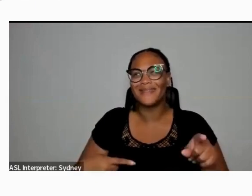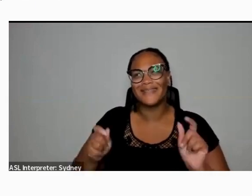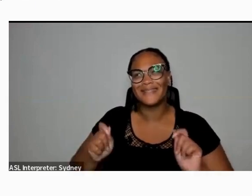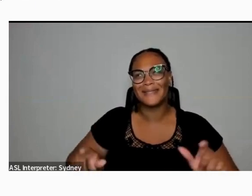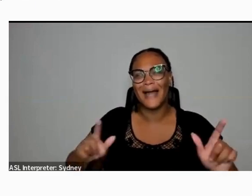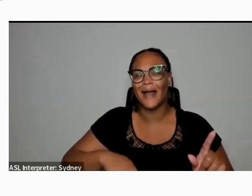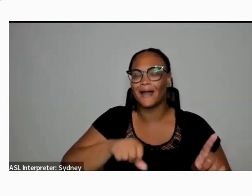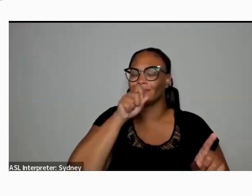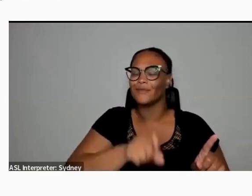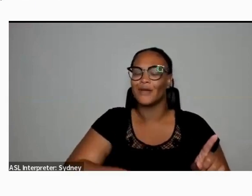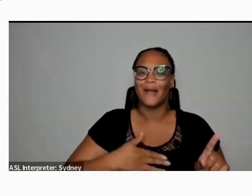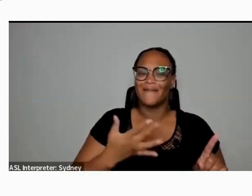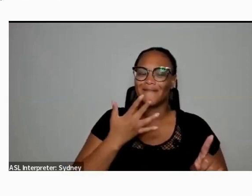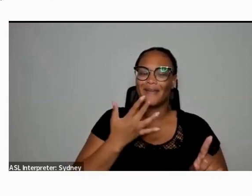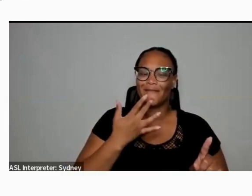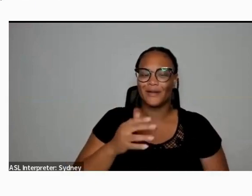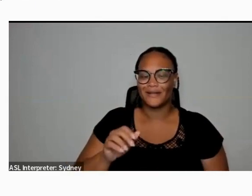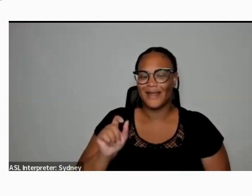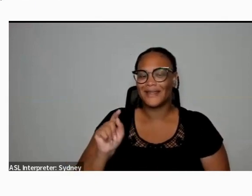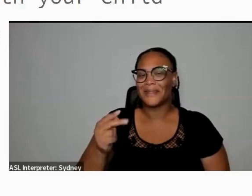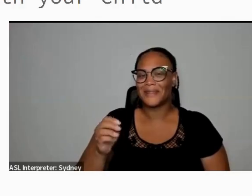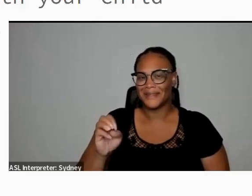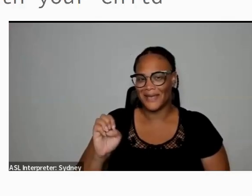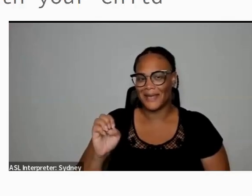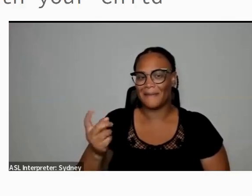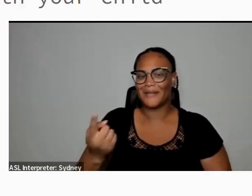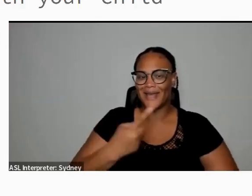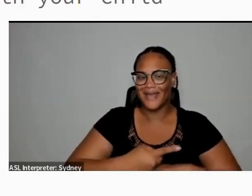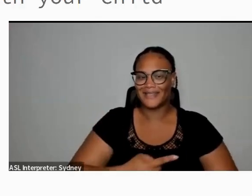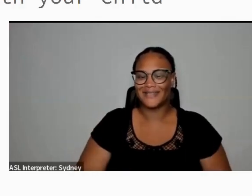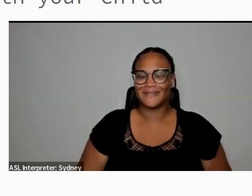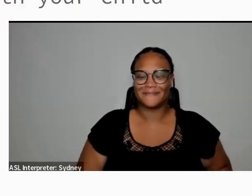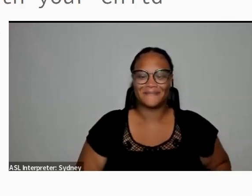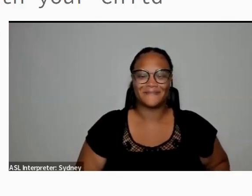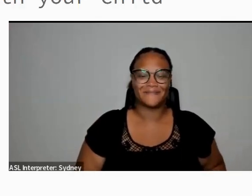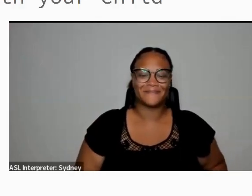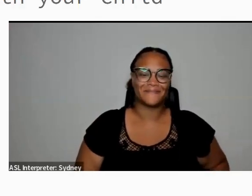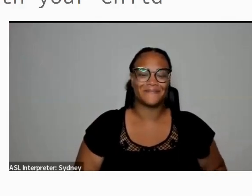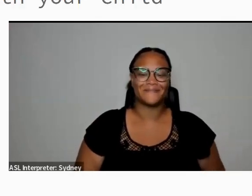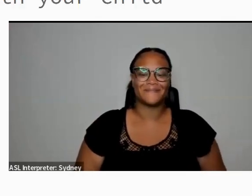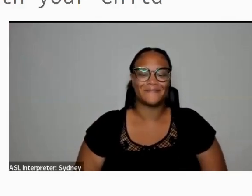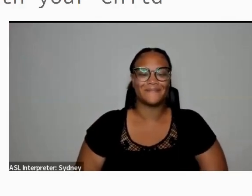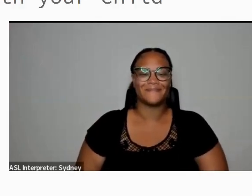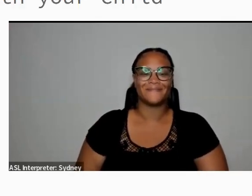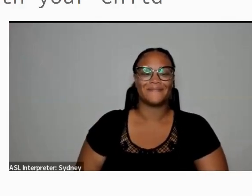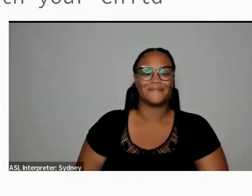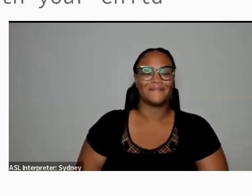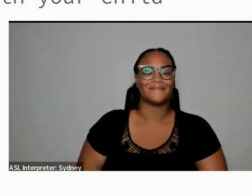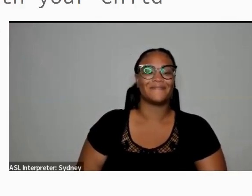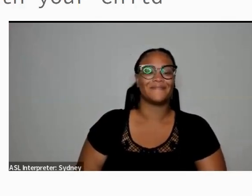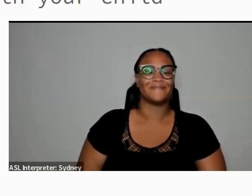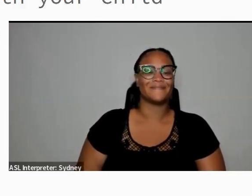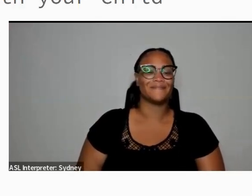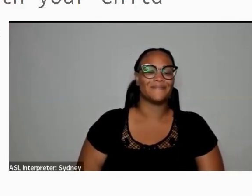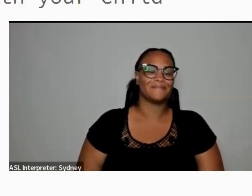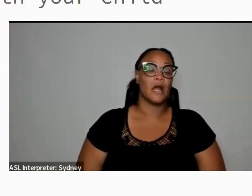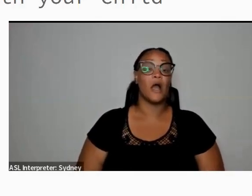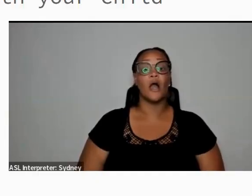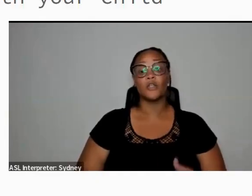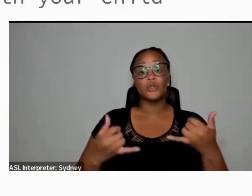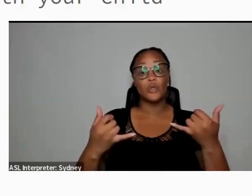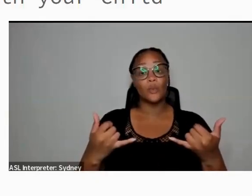talk a little bit about that next. Sarah, go ahead. Thanks. So when we're thinking about